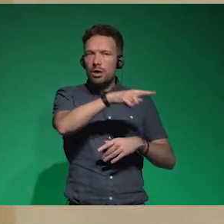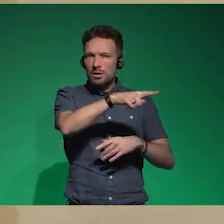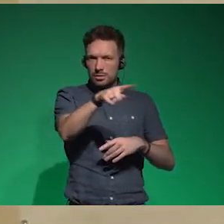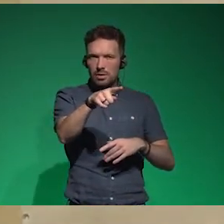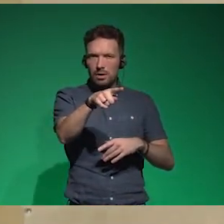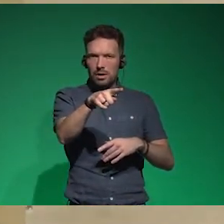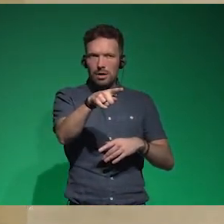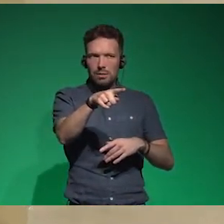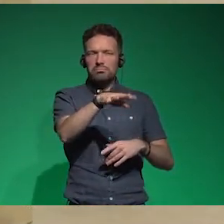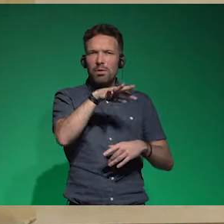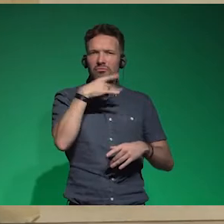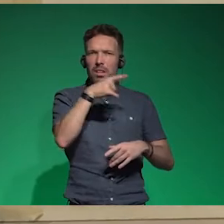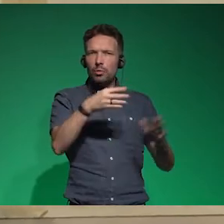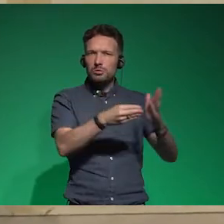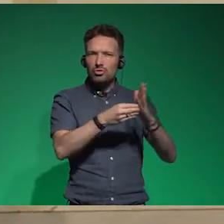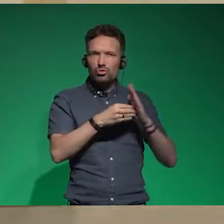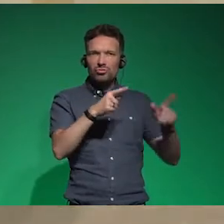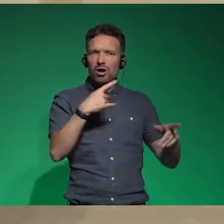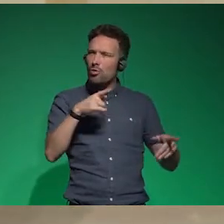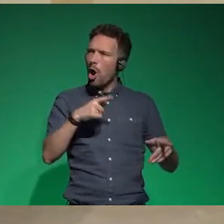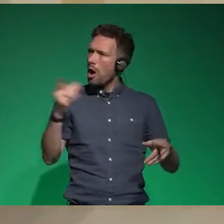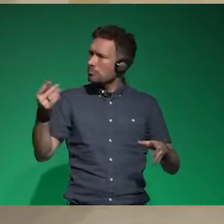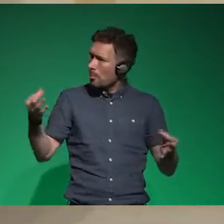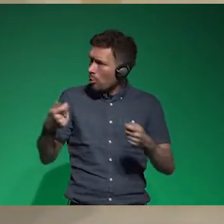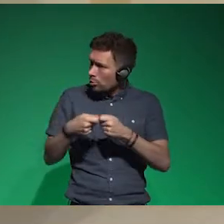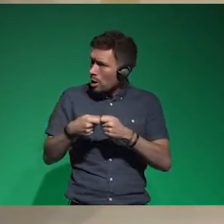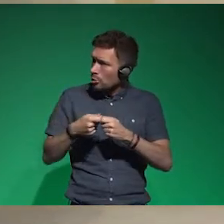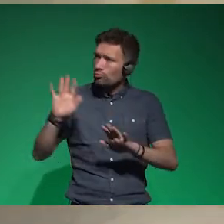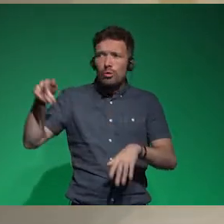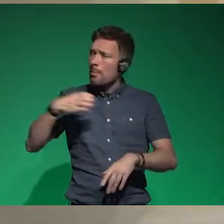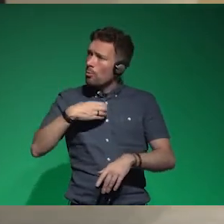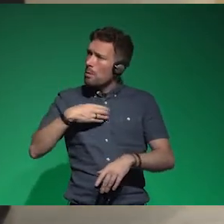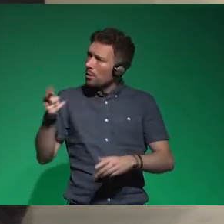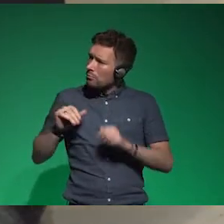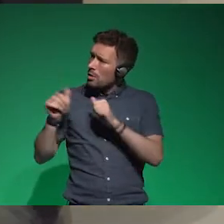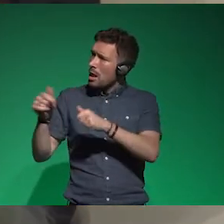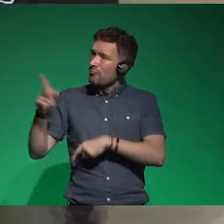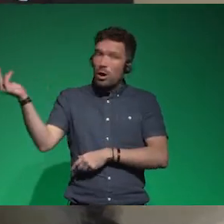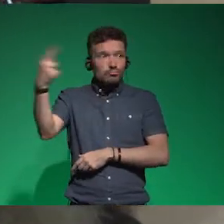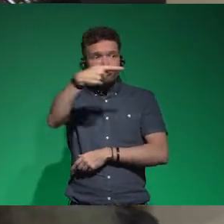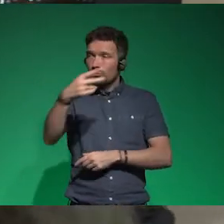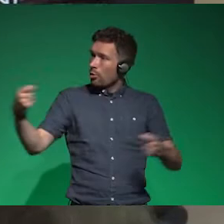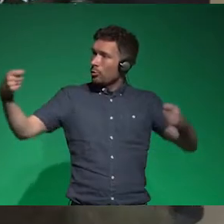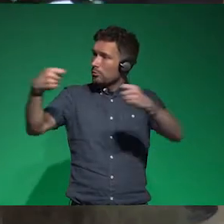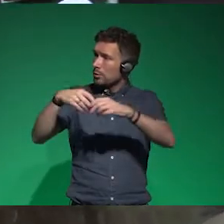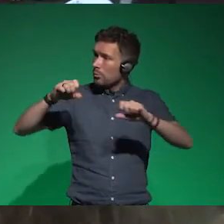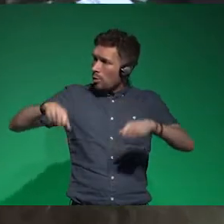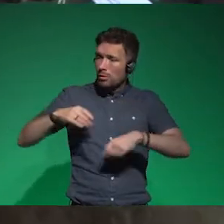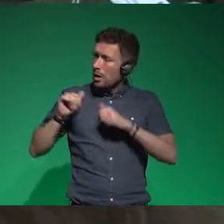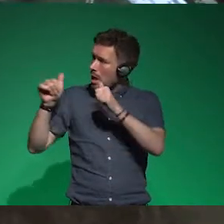relationships. And at the same time, Ade and Harry, and I don't know if other people from